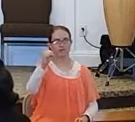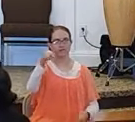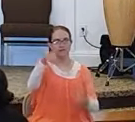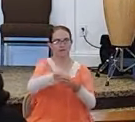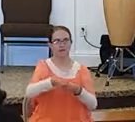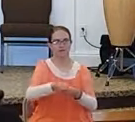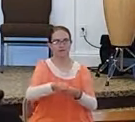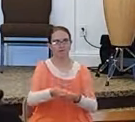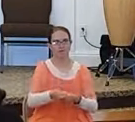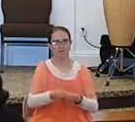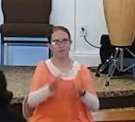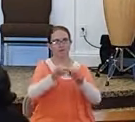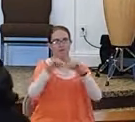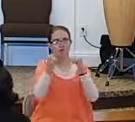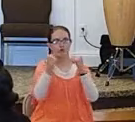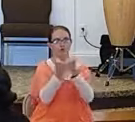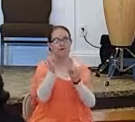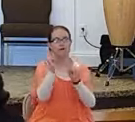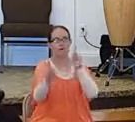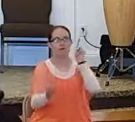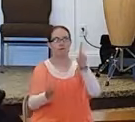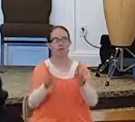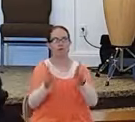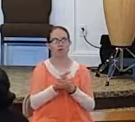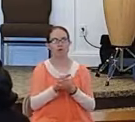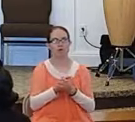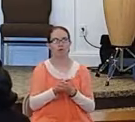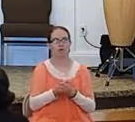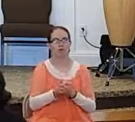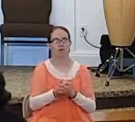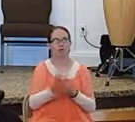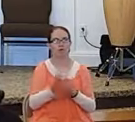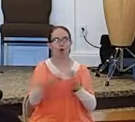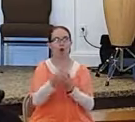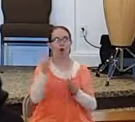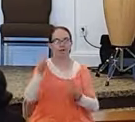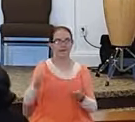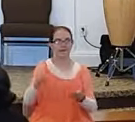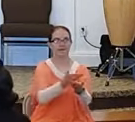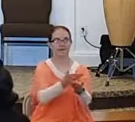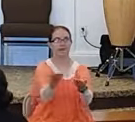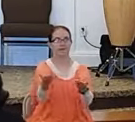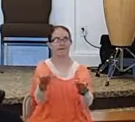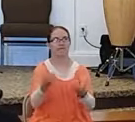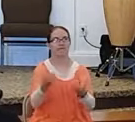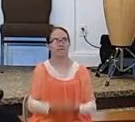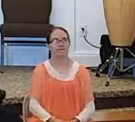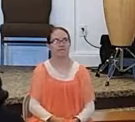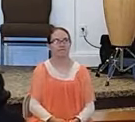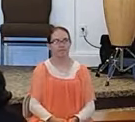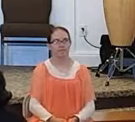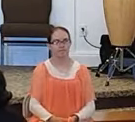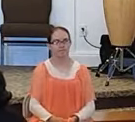a group of folks who all needed something.